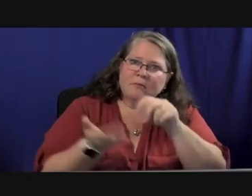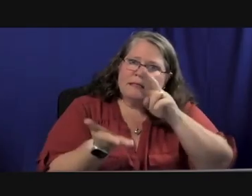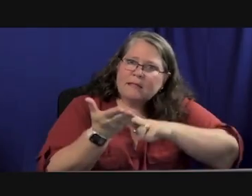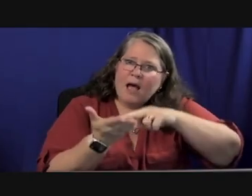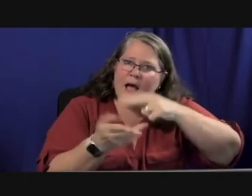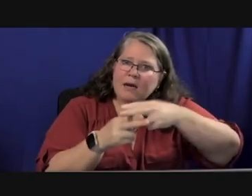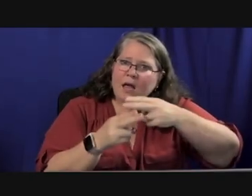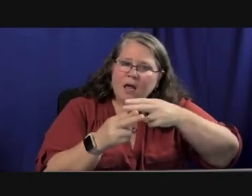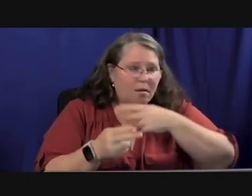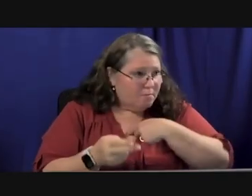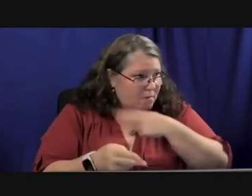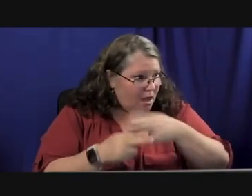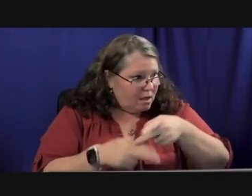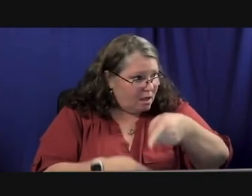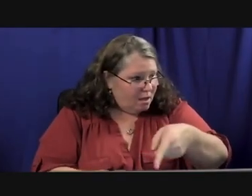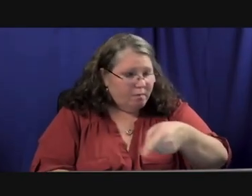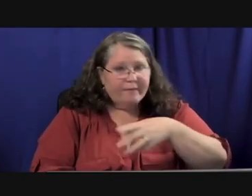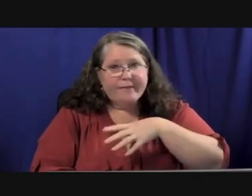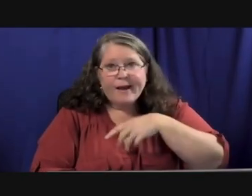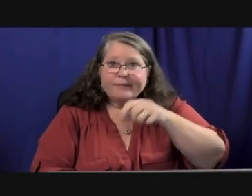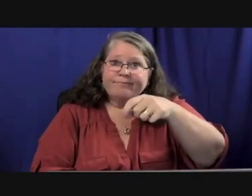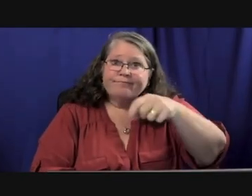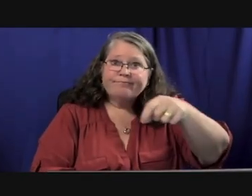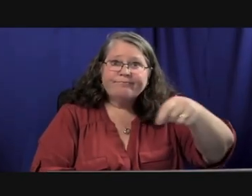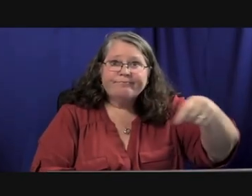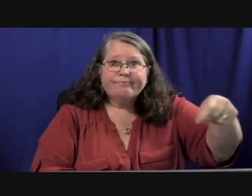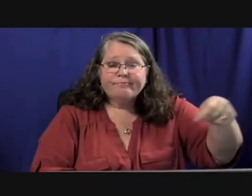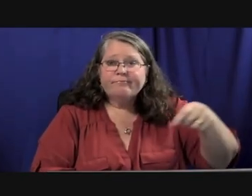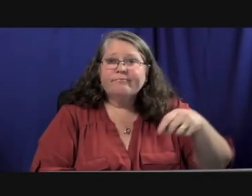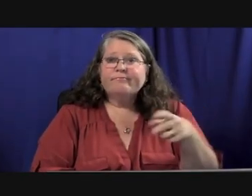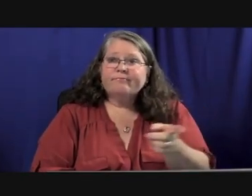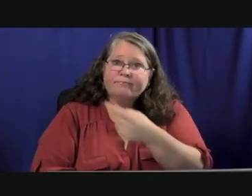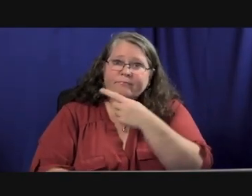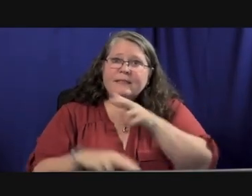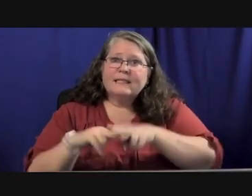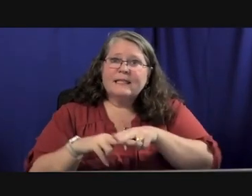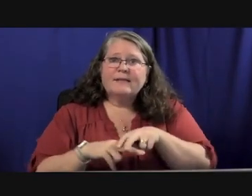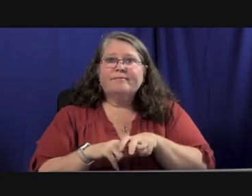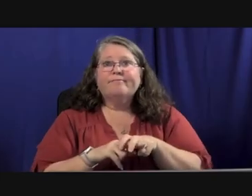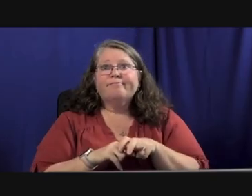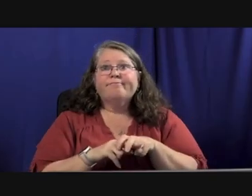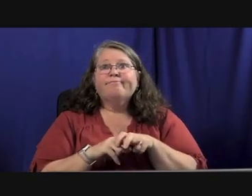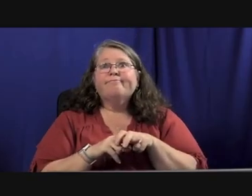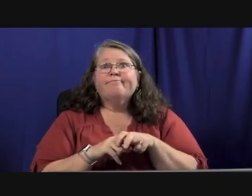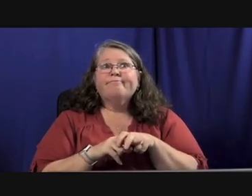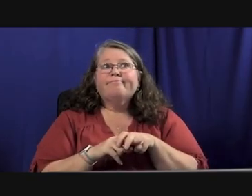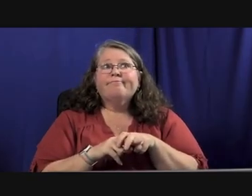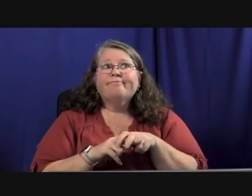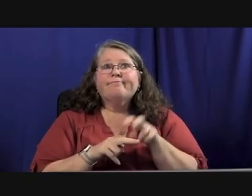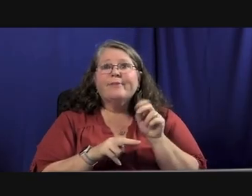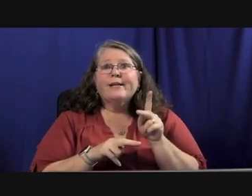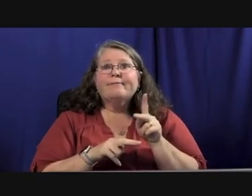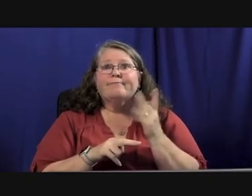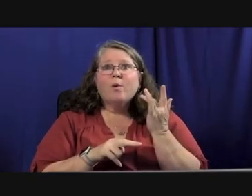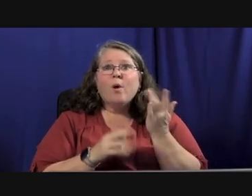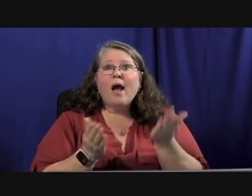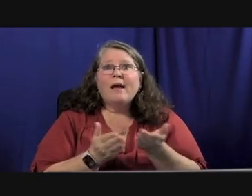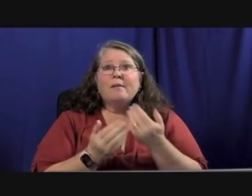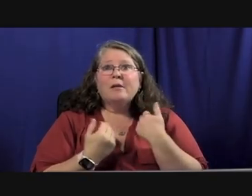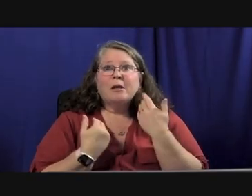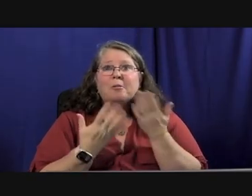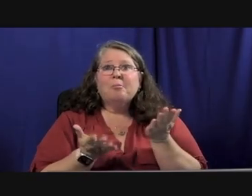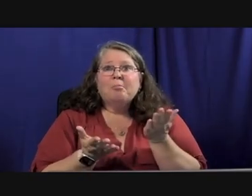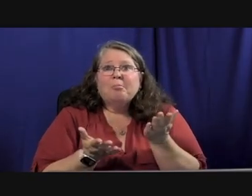and the person saying, come on, sign your name. And I put your name there. And then the person literally puts their name on there, and they go and sit. And